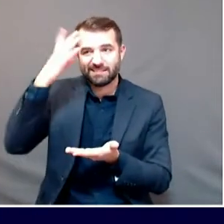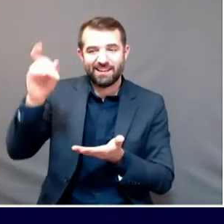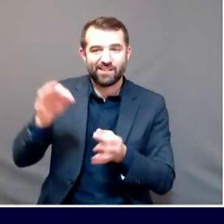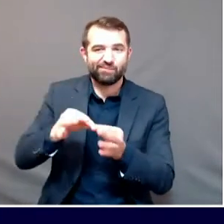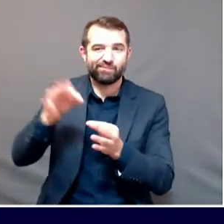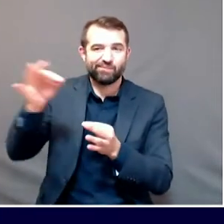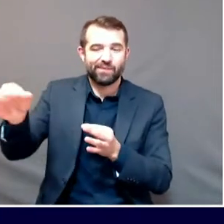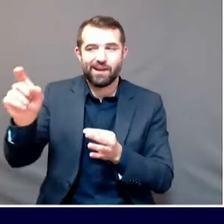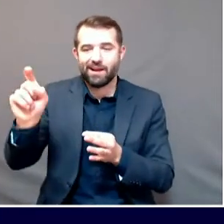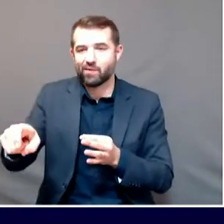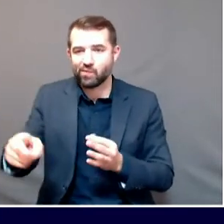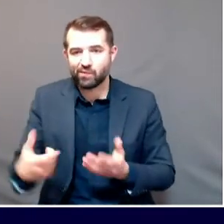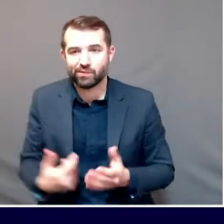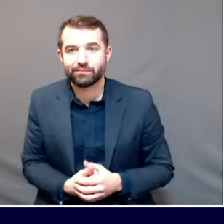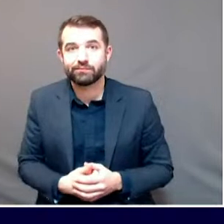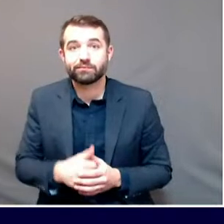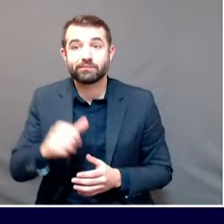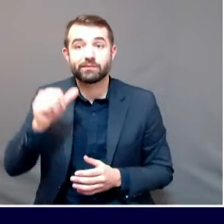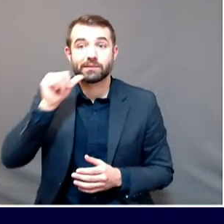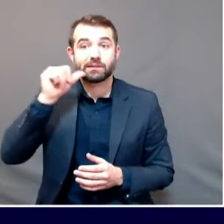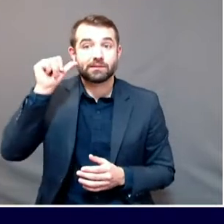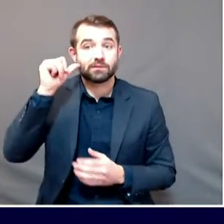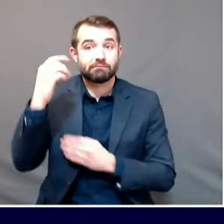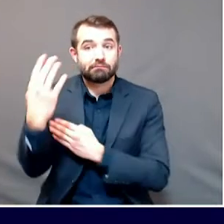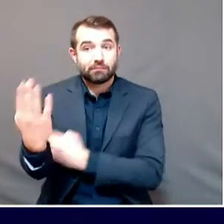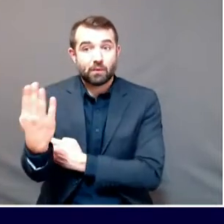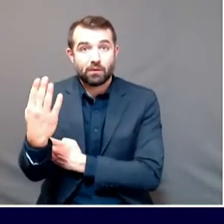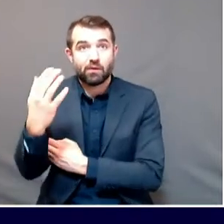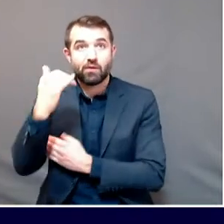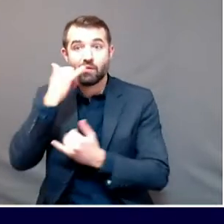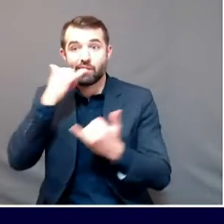yesterday morning with more of the stakeholders